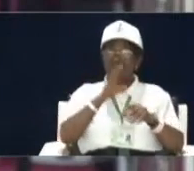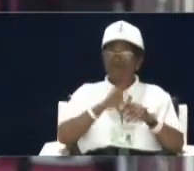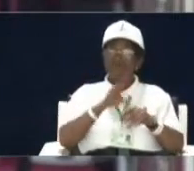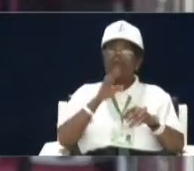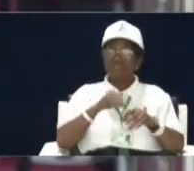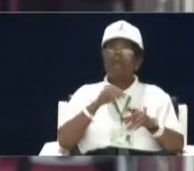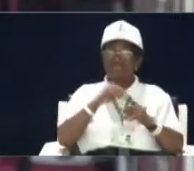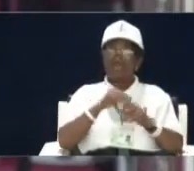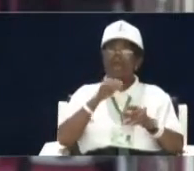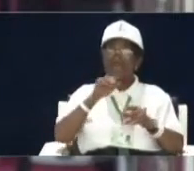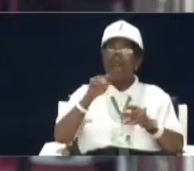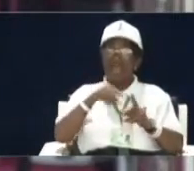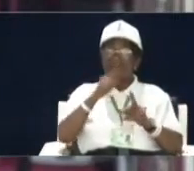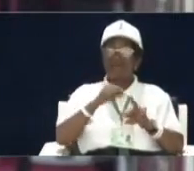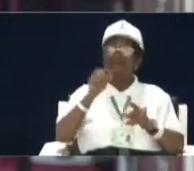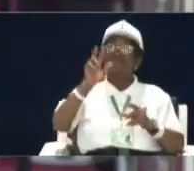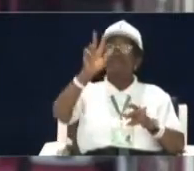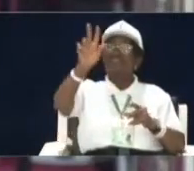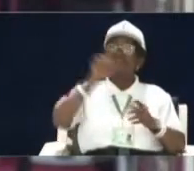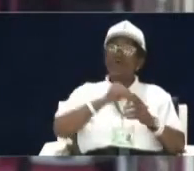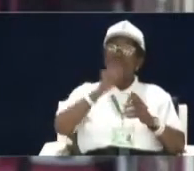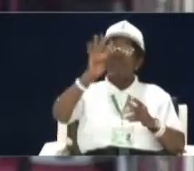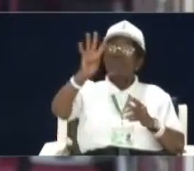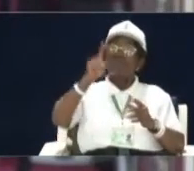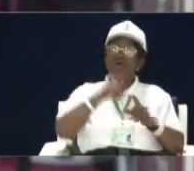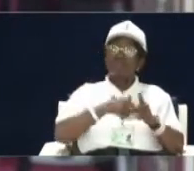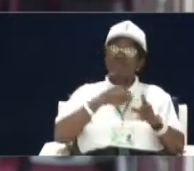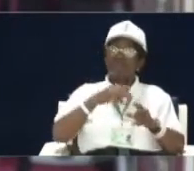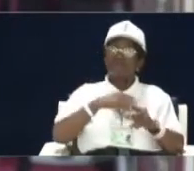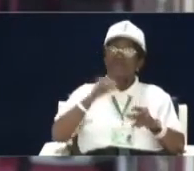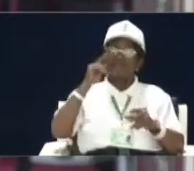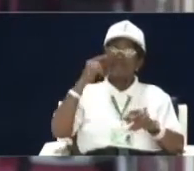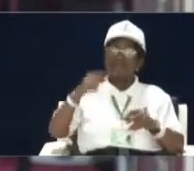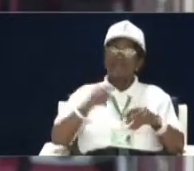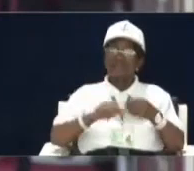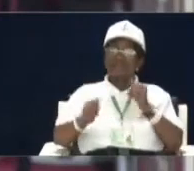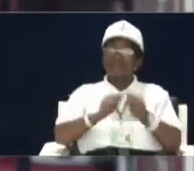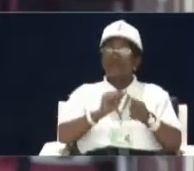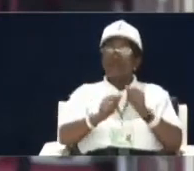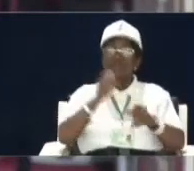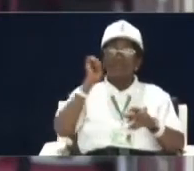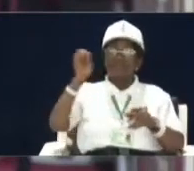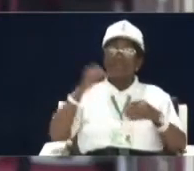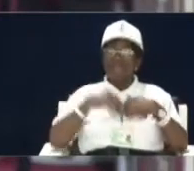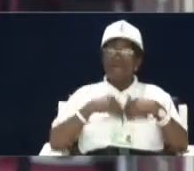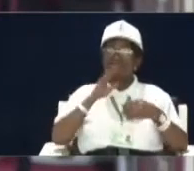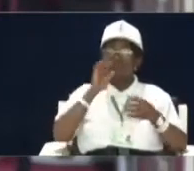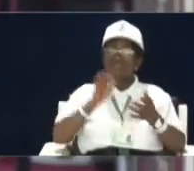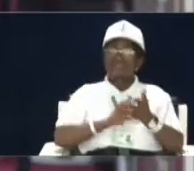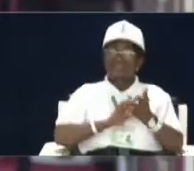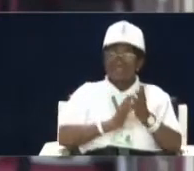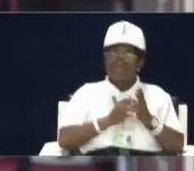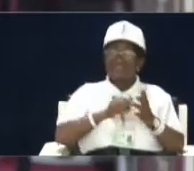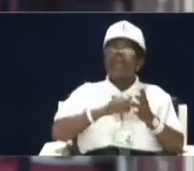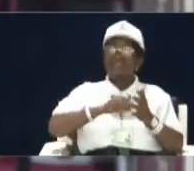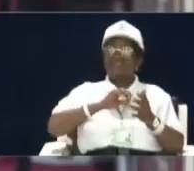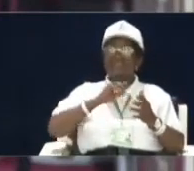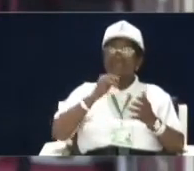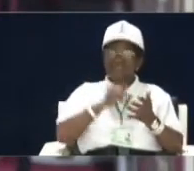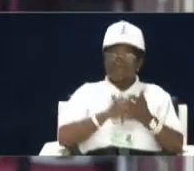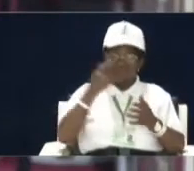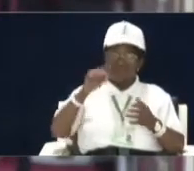in about 3 or 4 months. And the problem he had been dealing with for more than